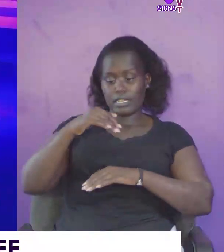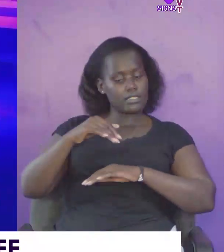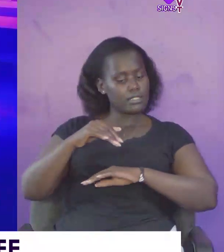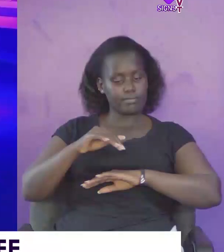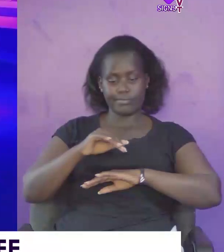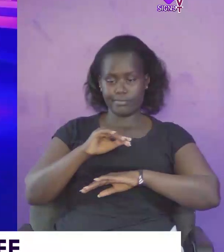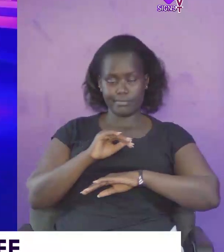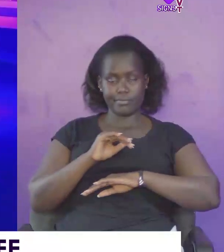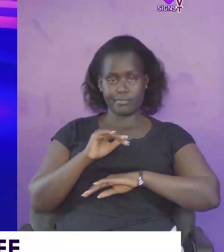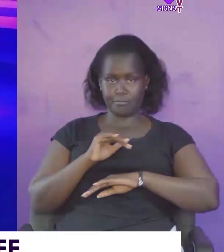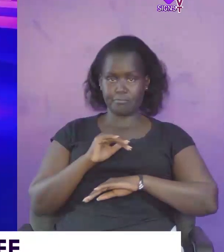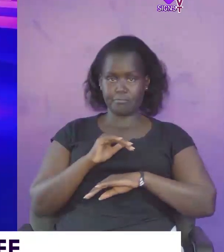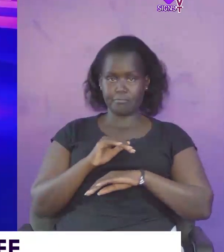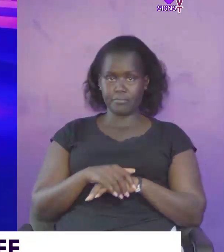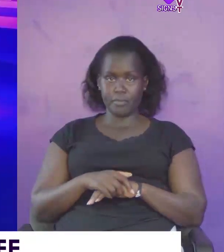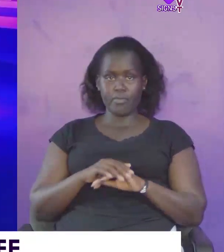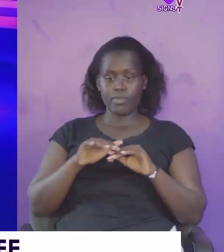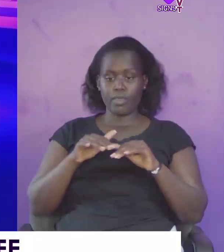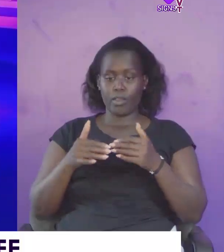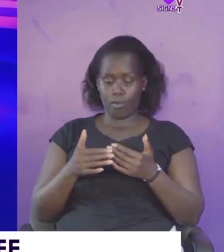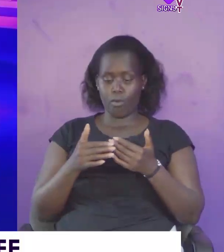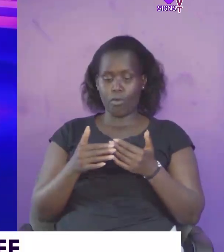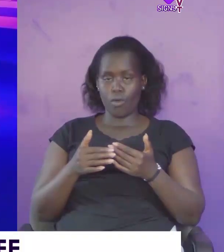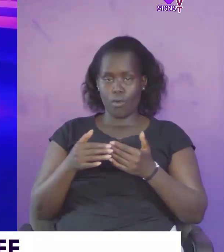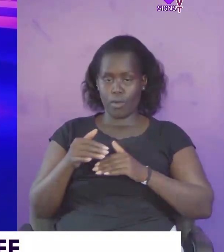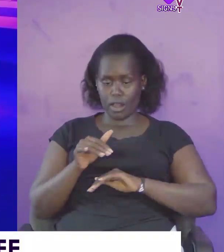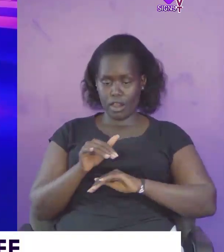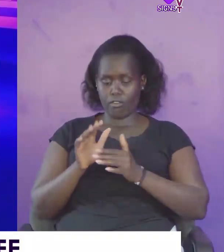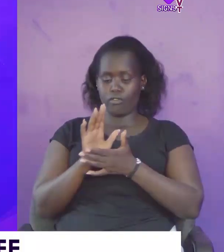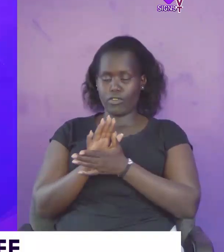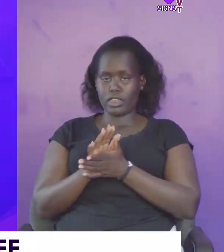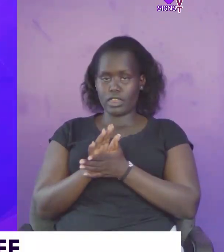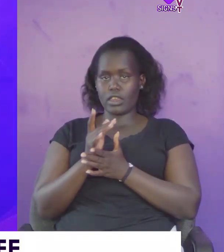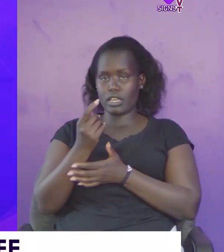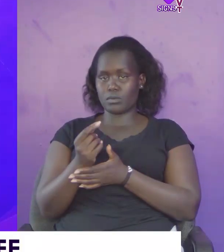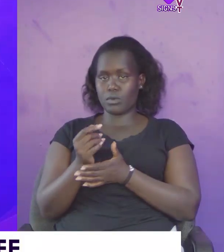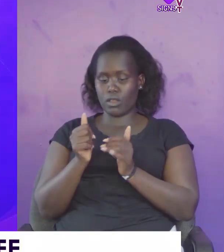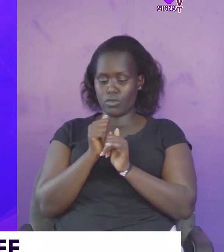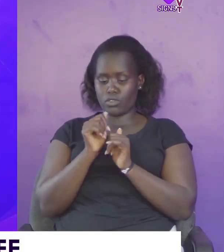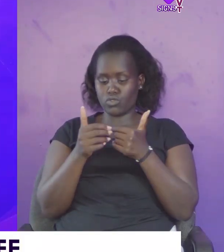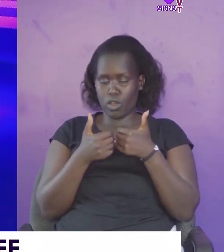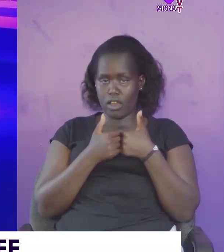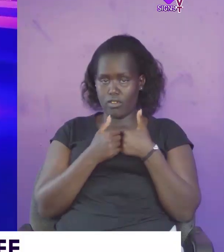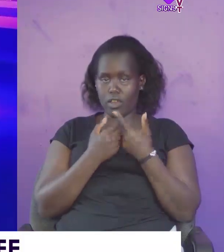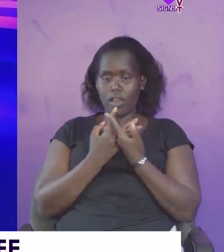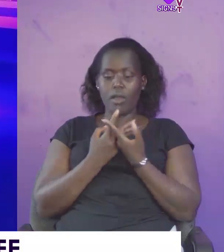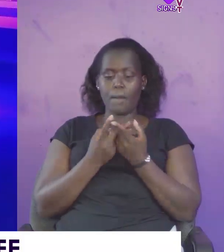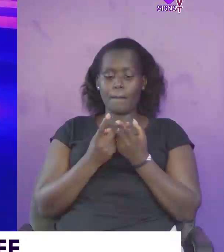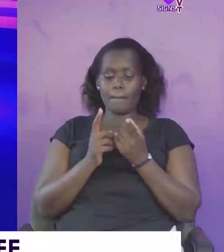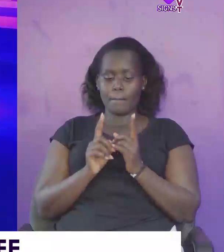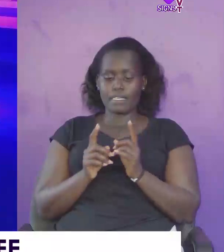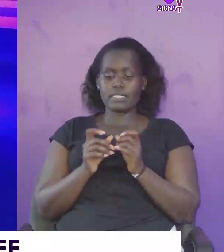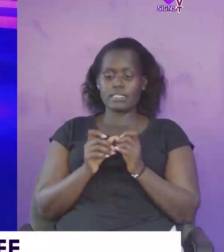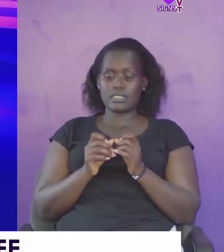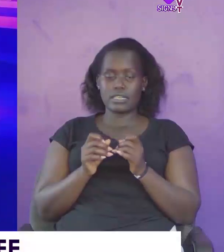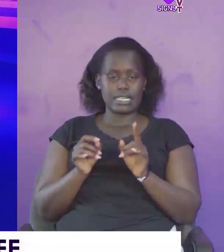Contentment. Yeah, Wow. that fulfillment of With the little you have. yeah, the little we have, I think that is yeah. But if you look